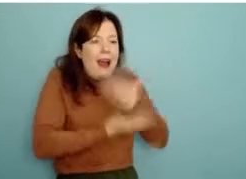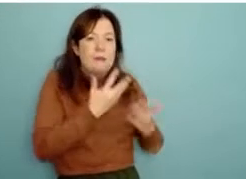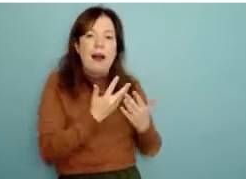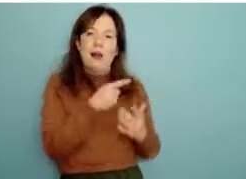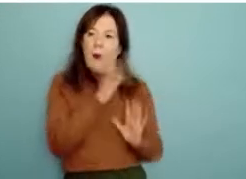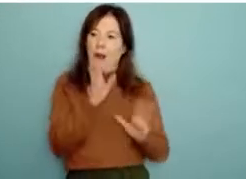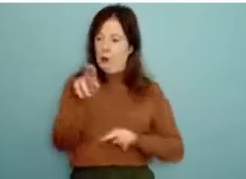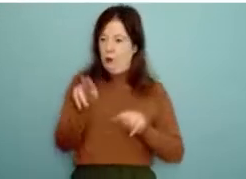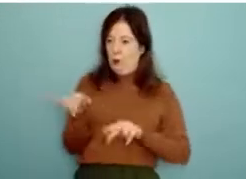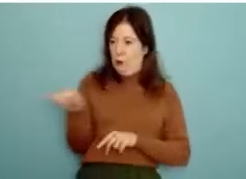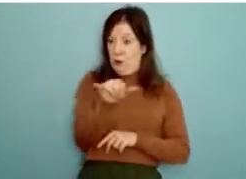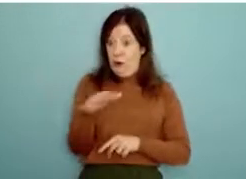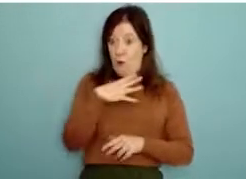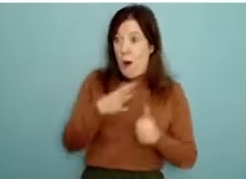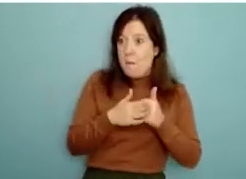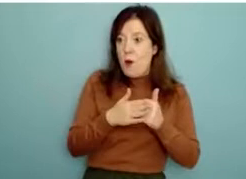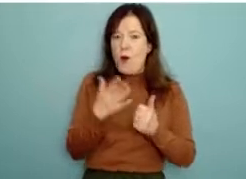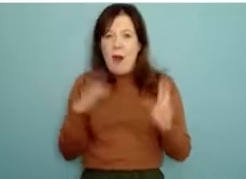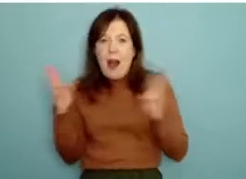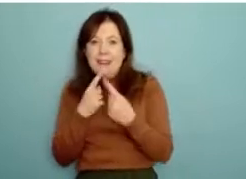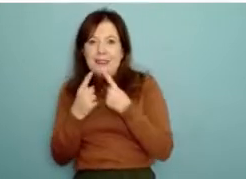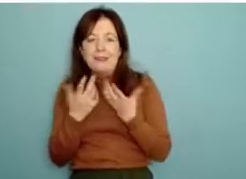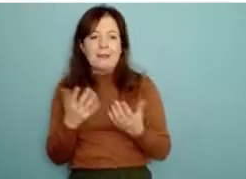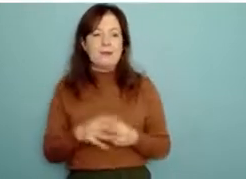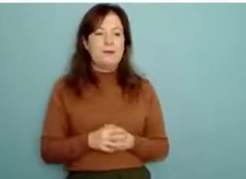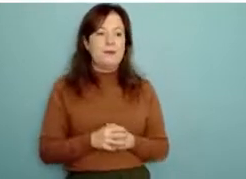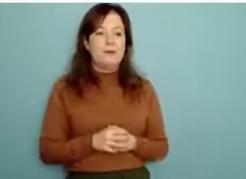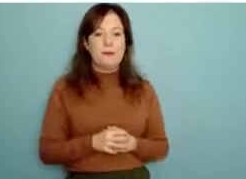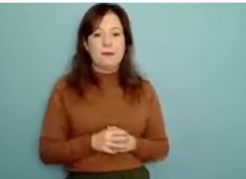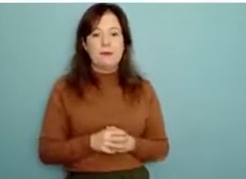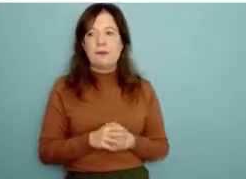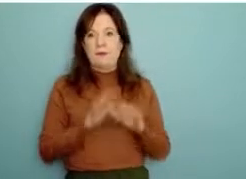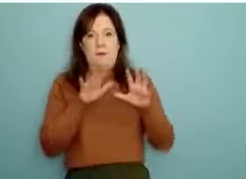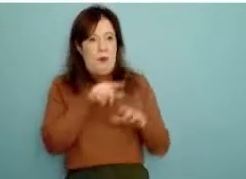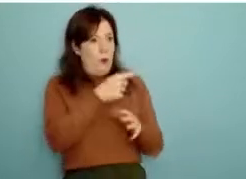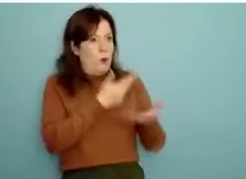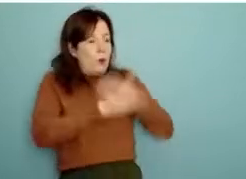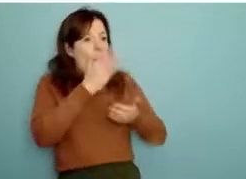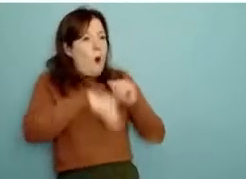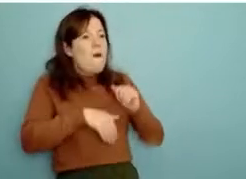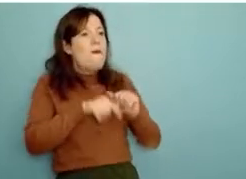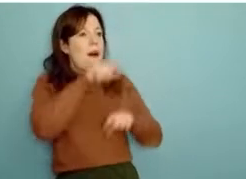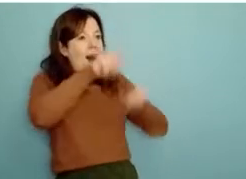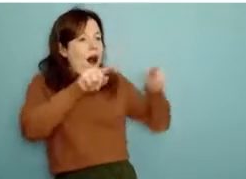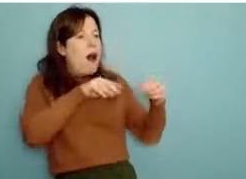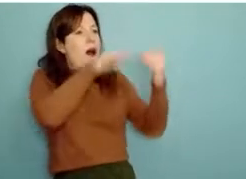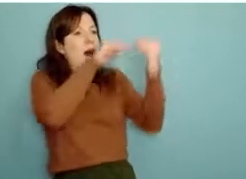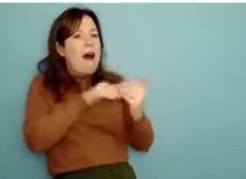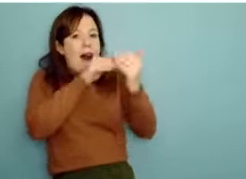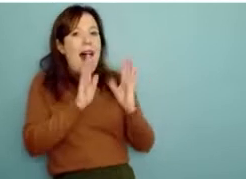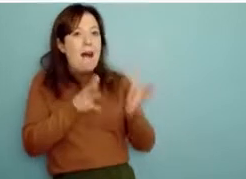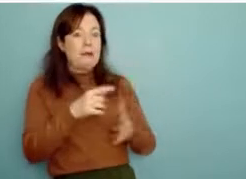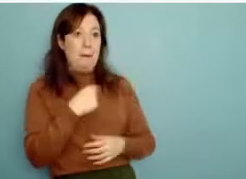Paul, I really like your point about people being different in what works for them. Speaking with you has really helped me to consider